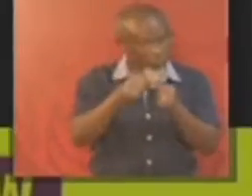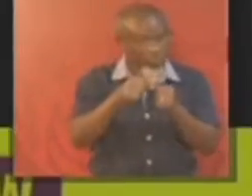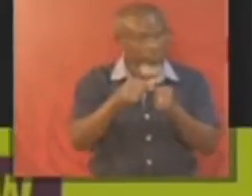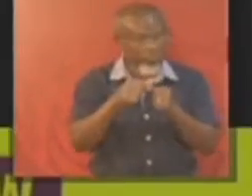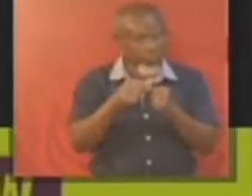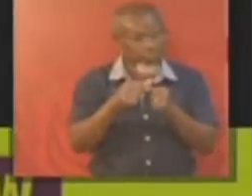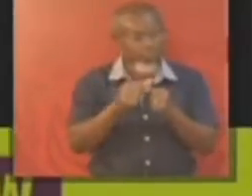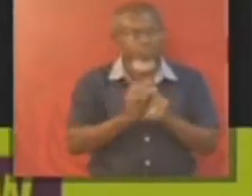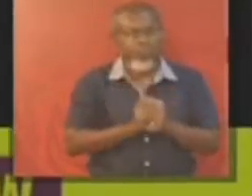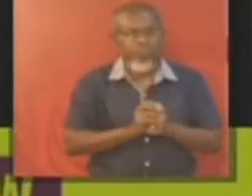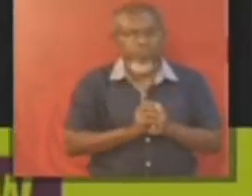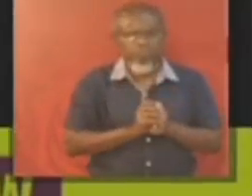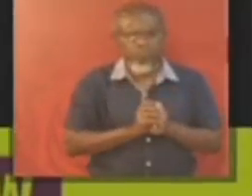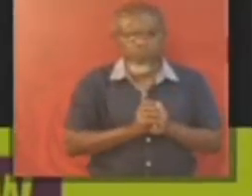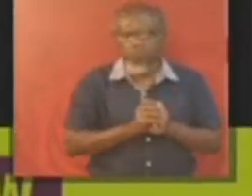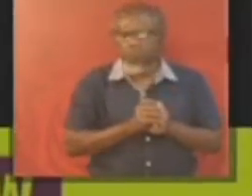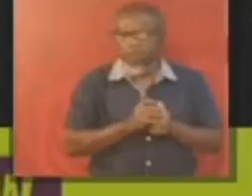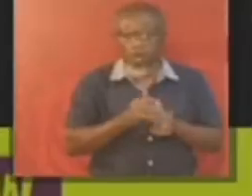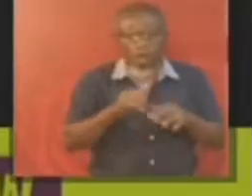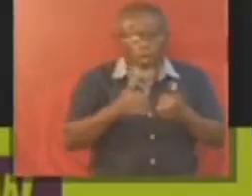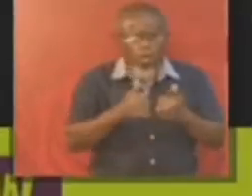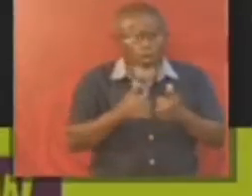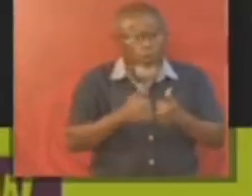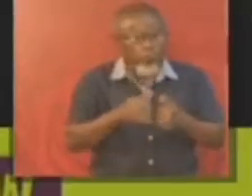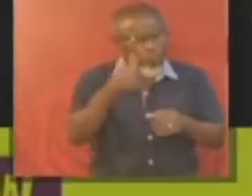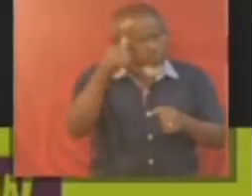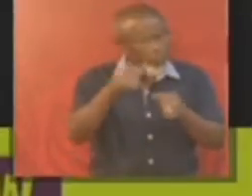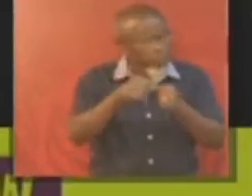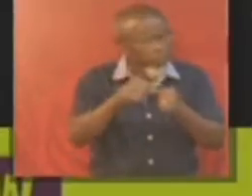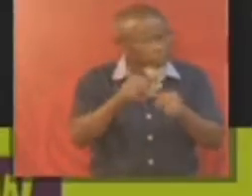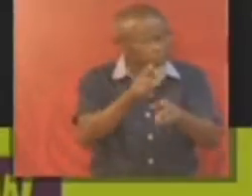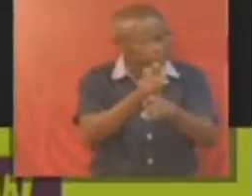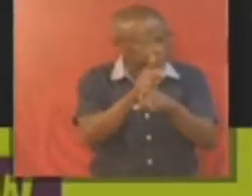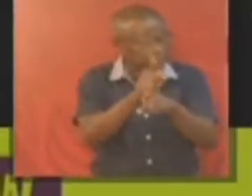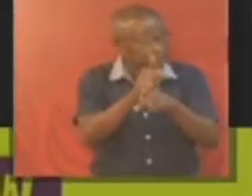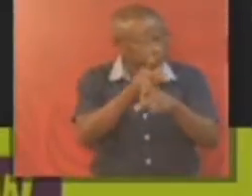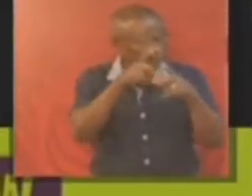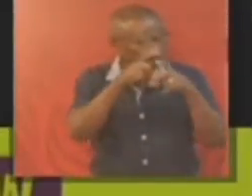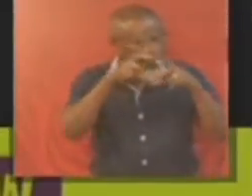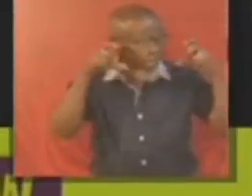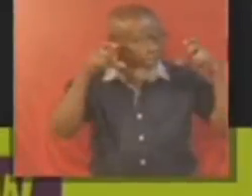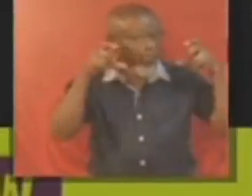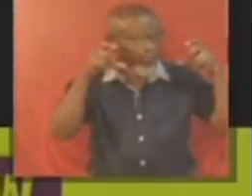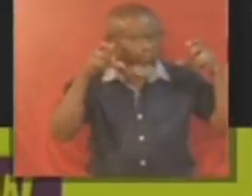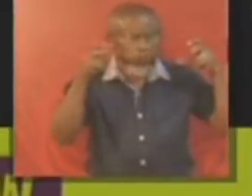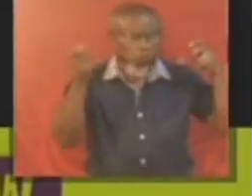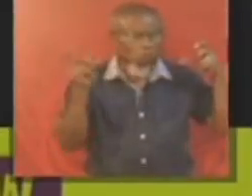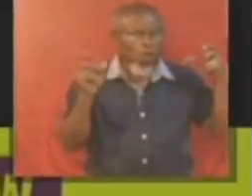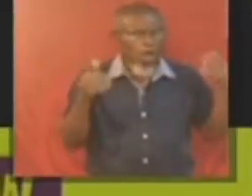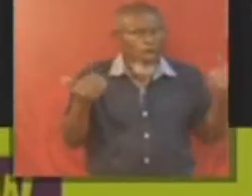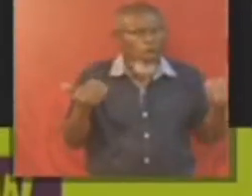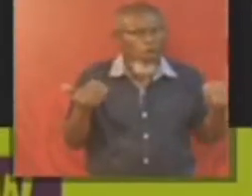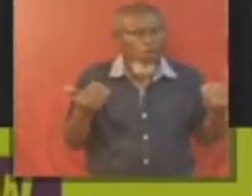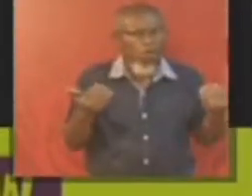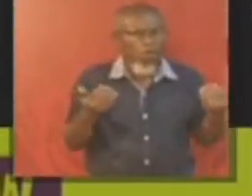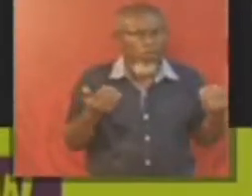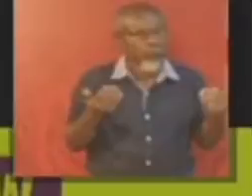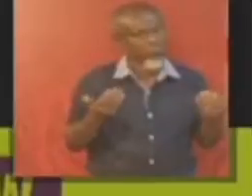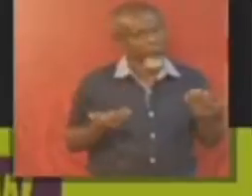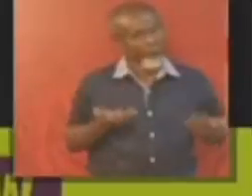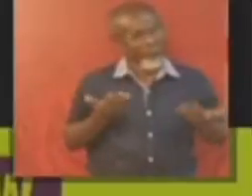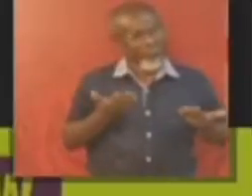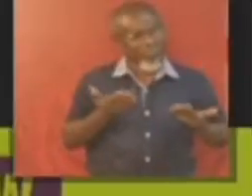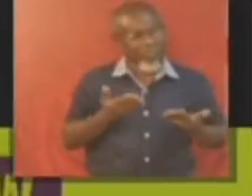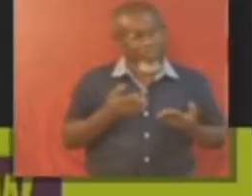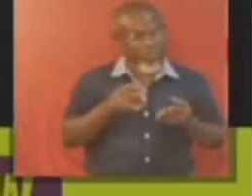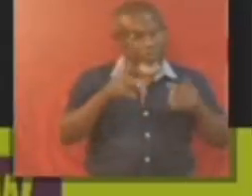take my mask, or how can I remember to always have my mask with me? Keep your mask where you keep your keys. What about that? Hang